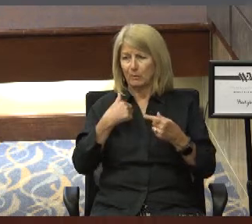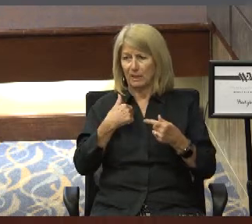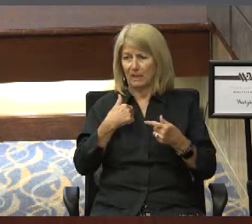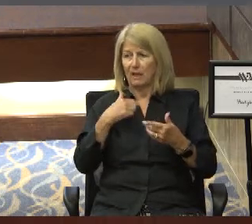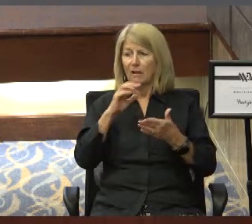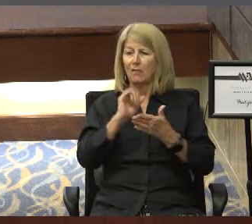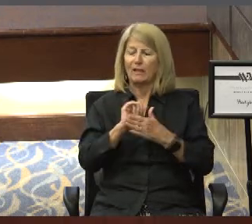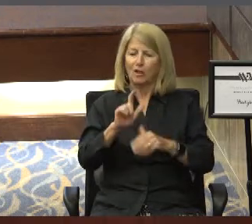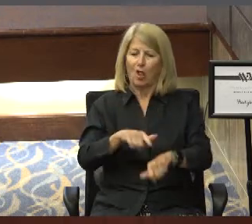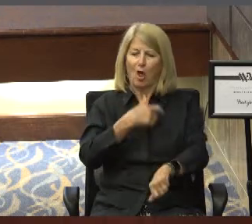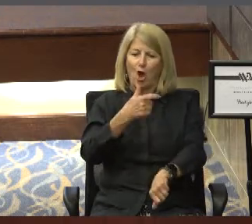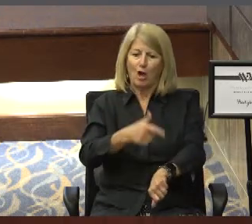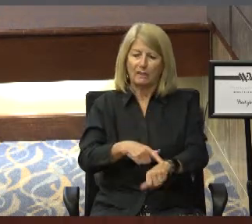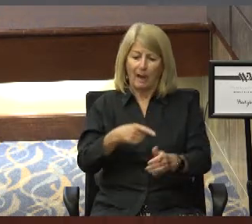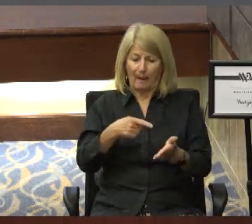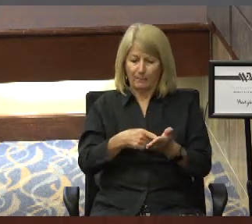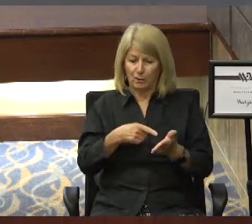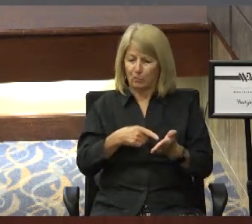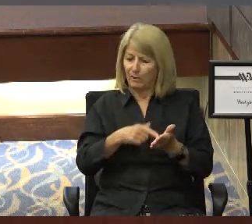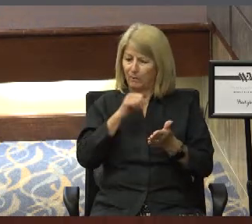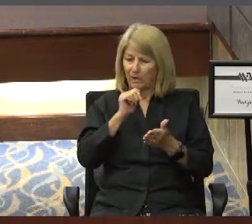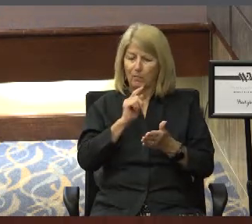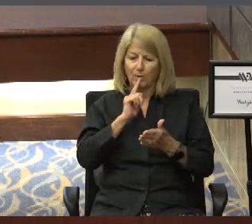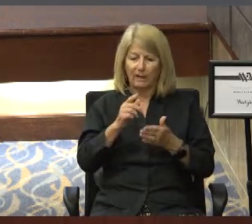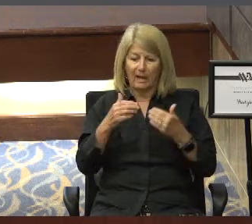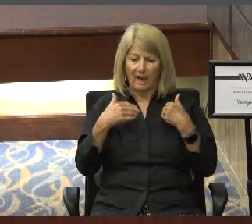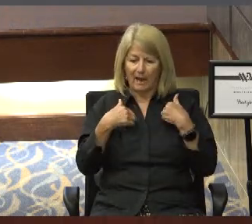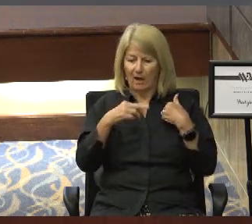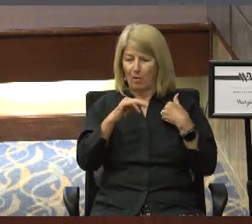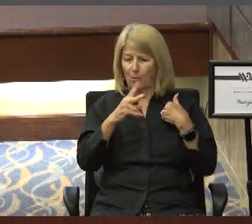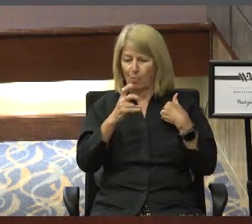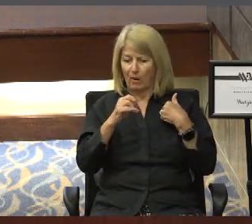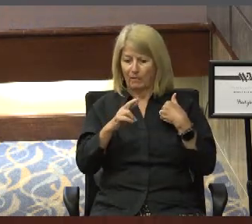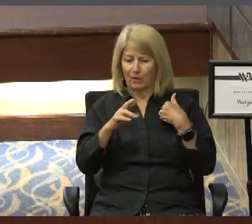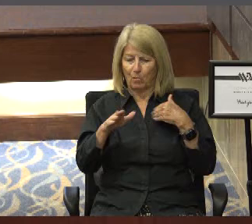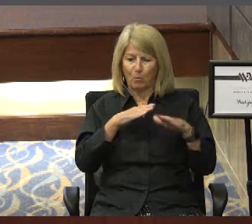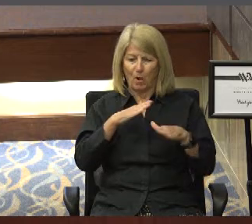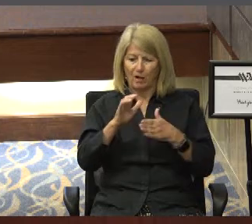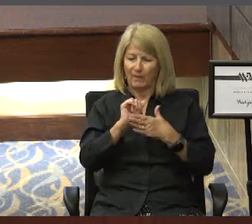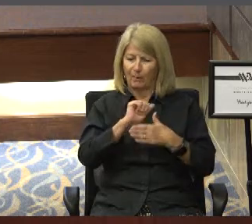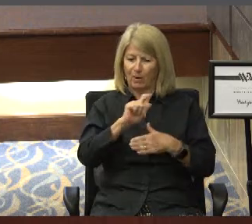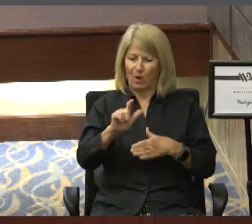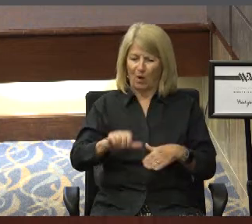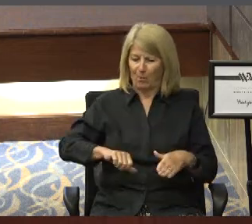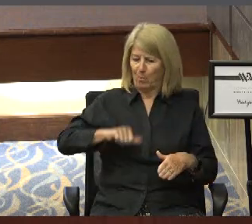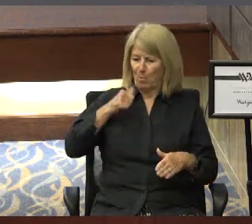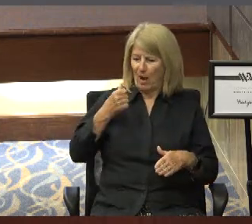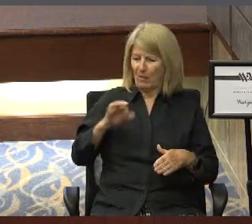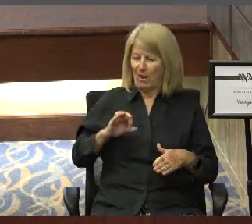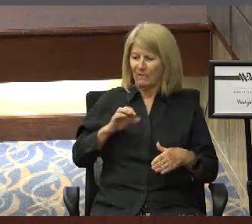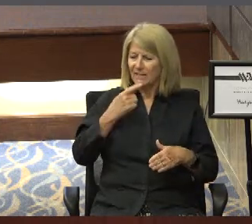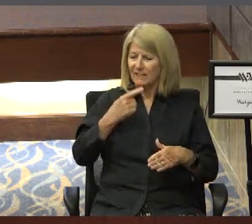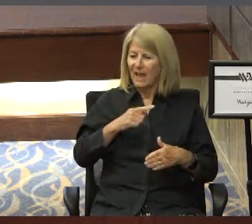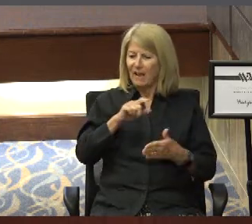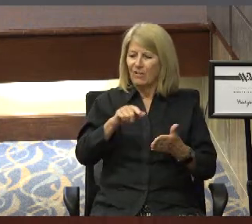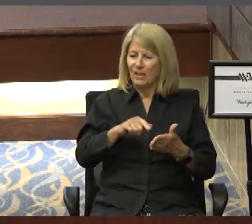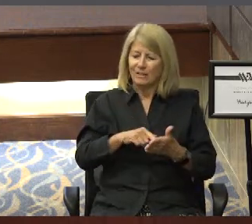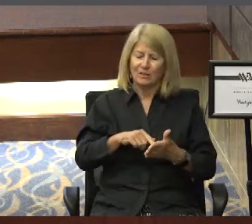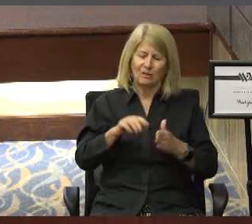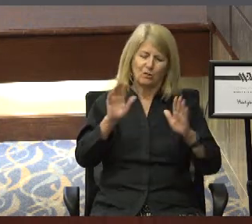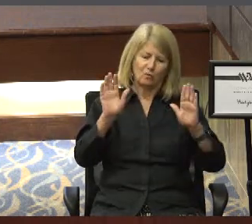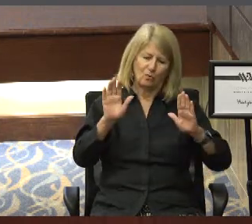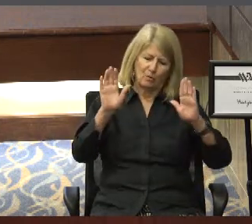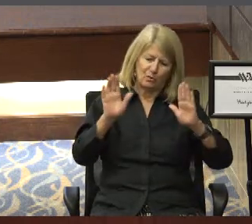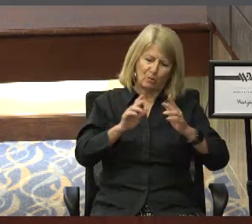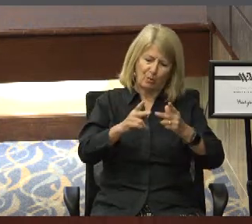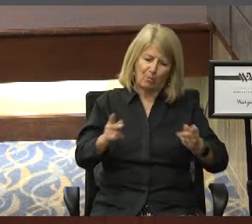and we've not really had a Riverwalk that we can all be proud of and just say, hey, this is a super, super place